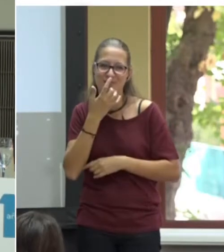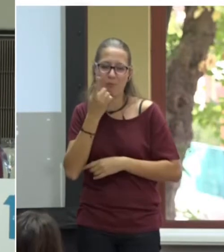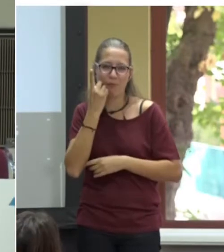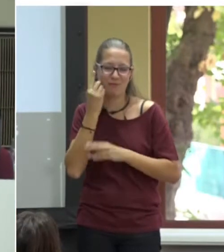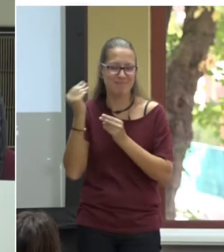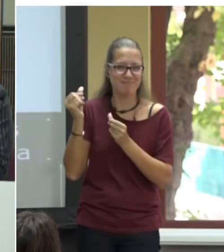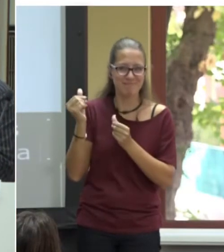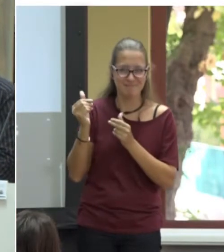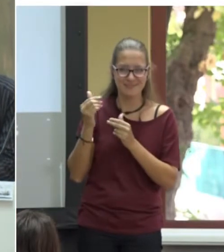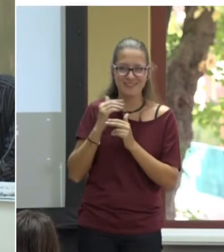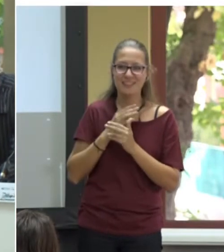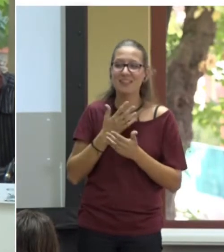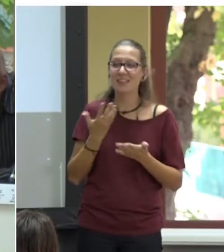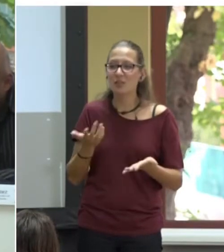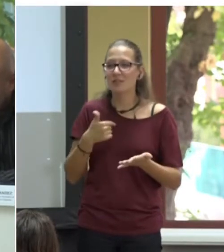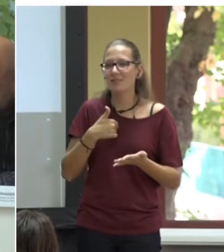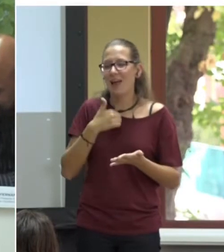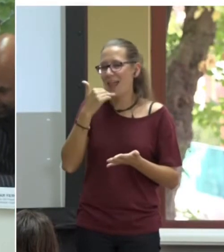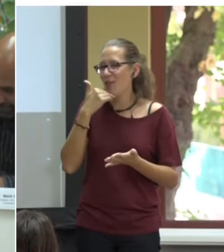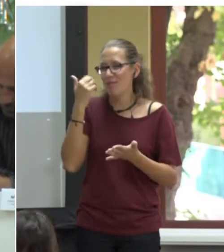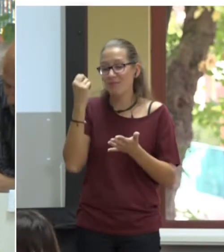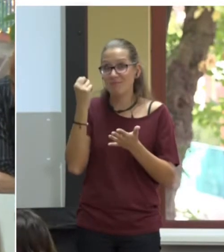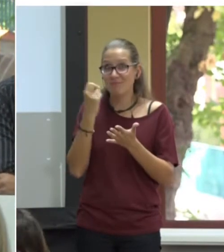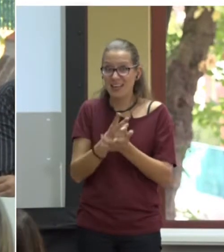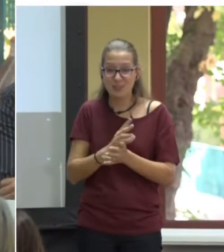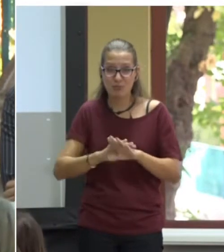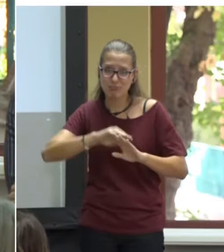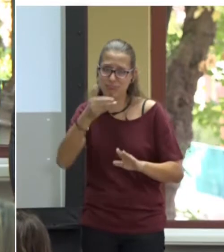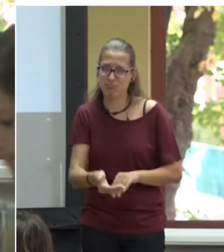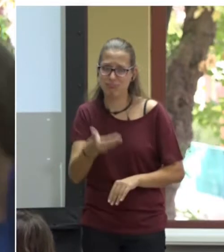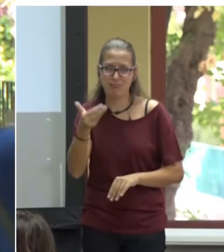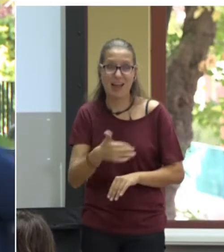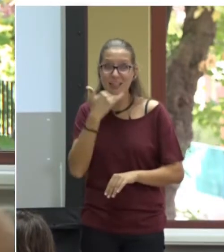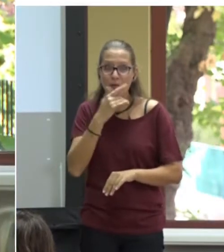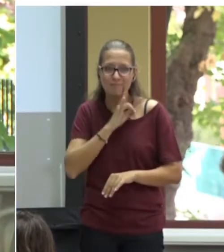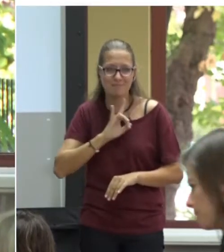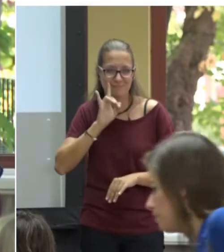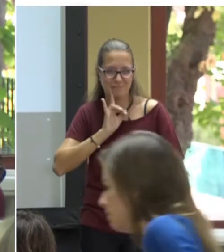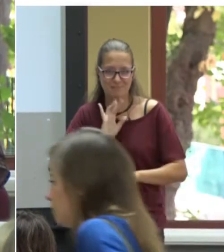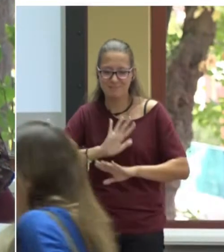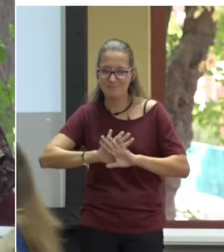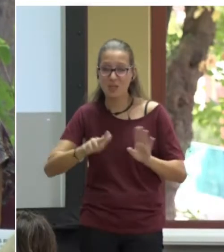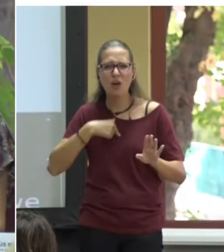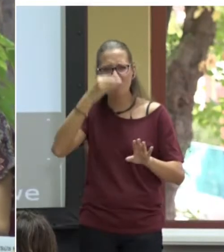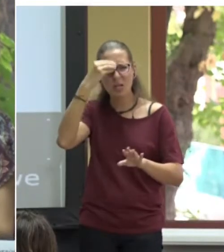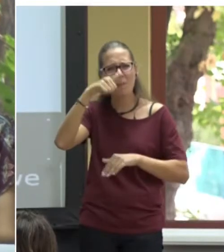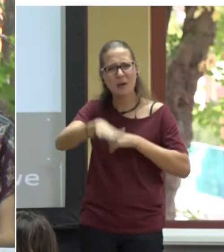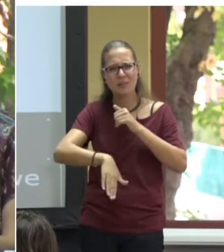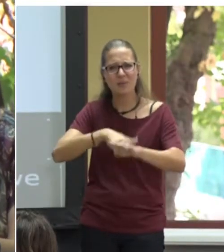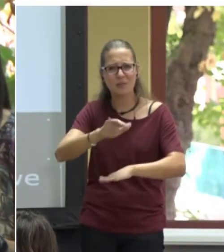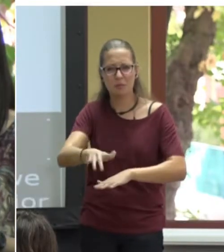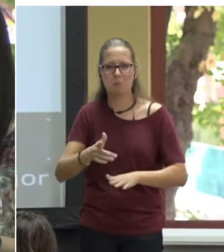So it is a major challenge, a thrilling scenario. We're moving on step by